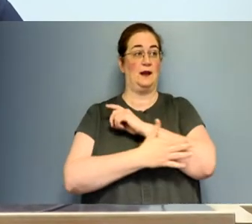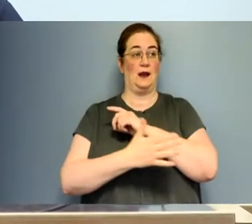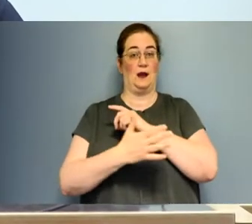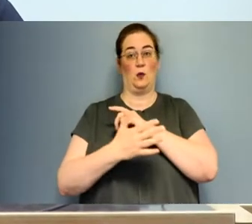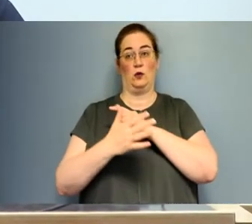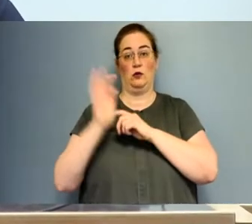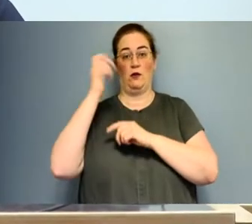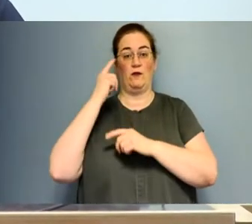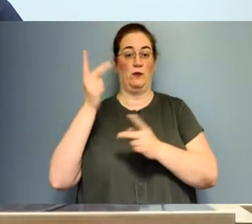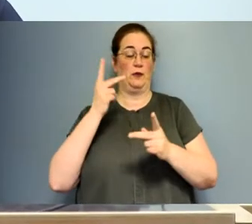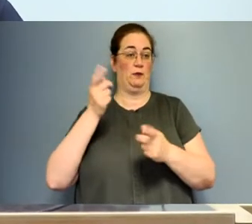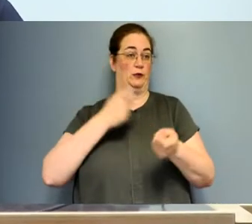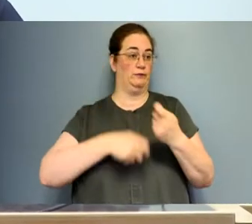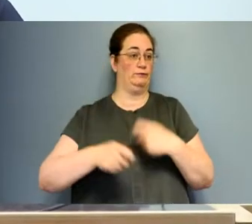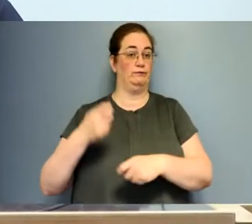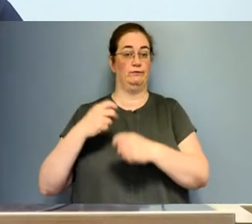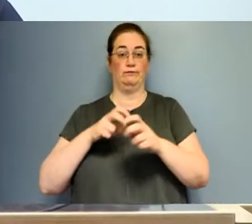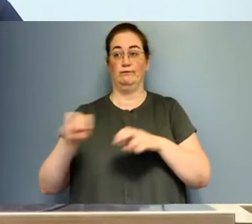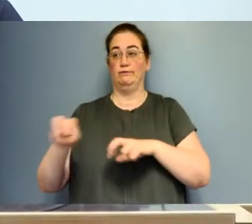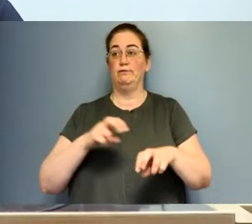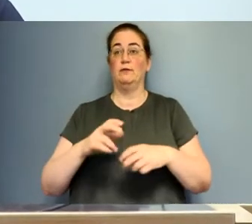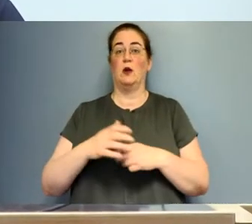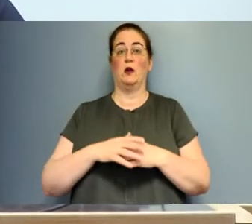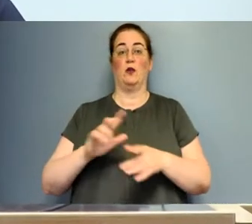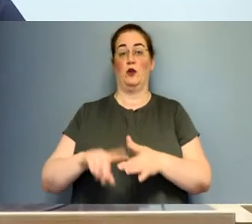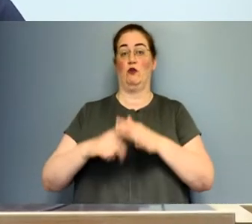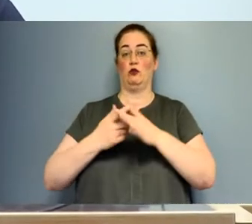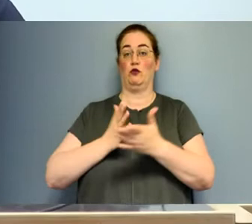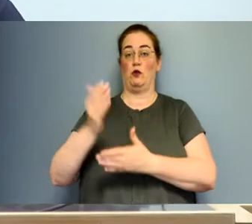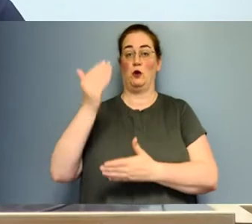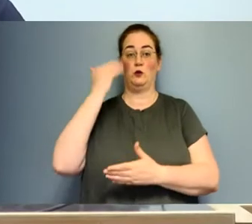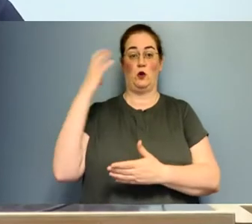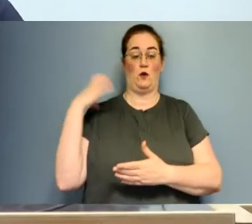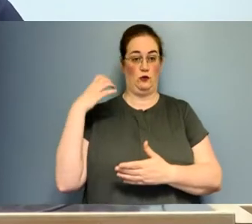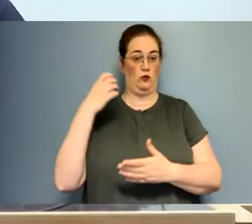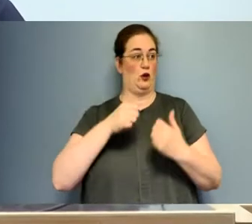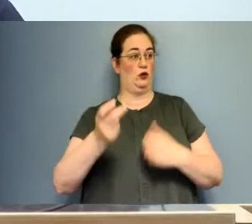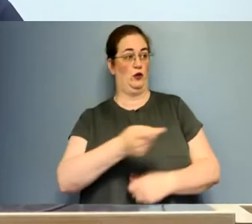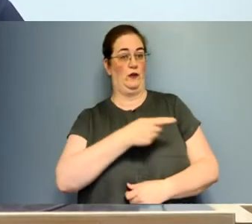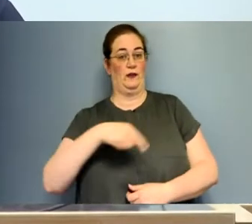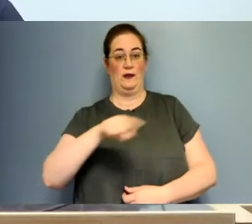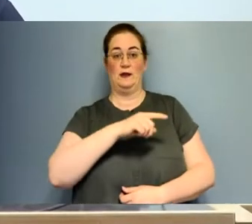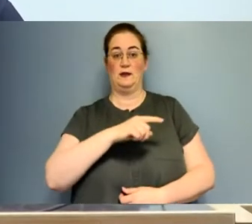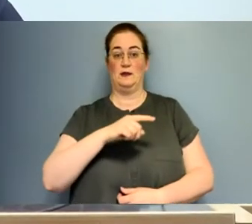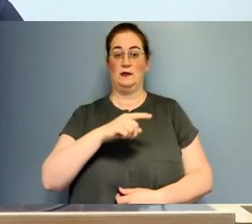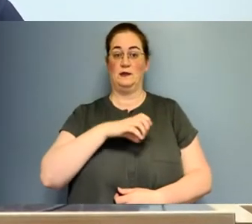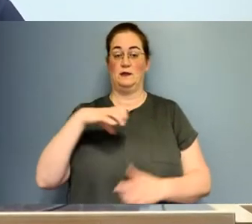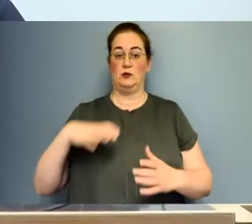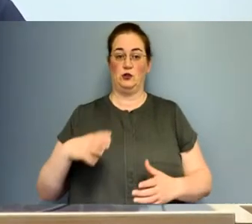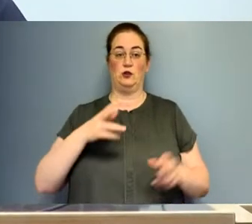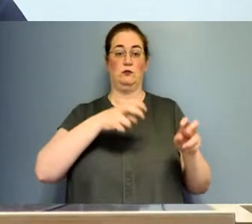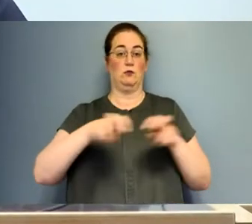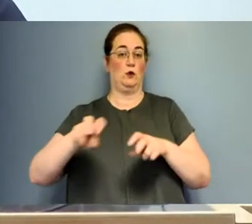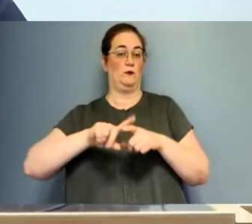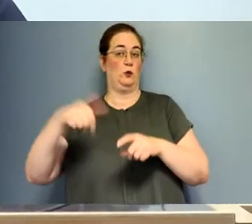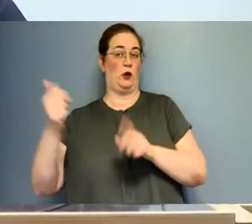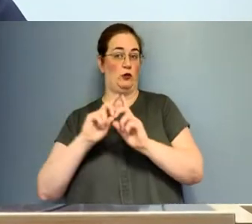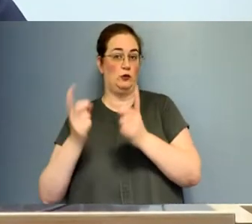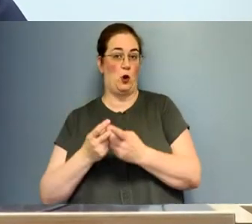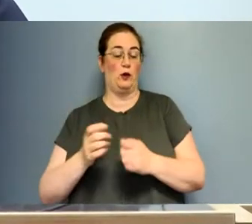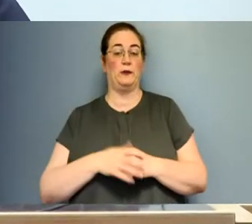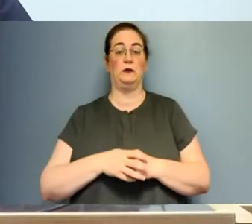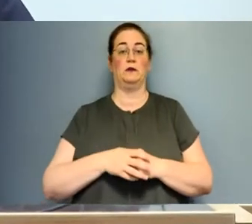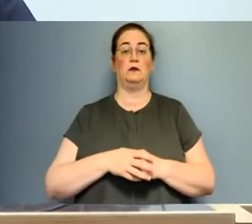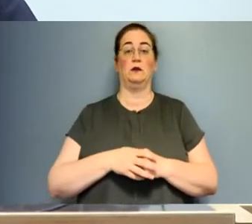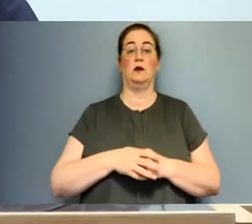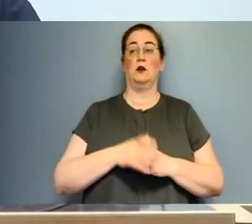people come and go. The original right to know officer under these commissioners moved to another department. The person